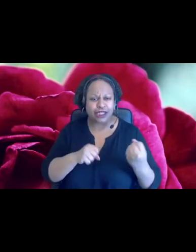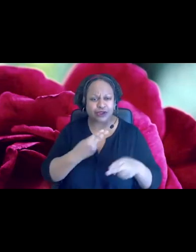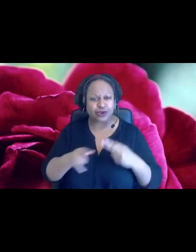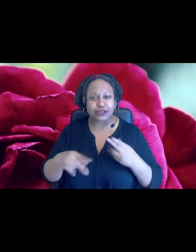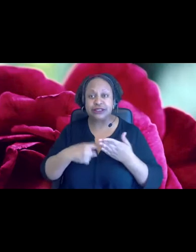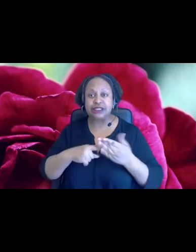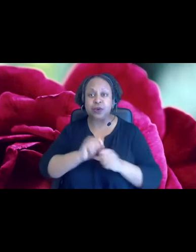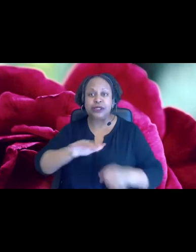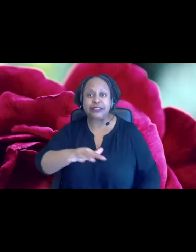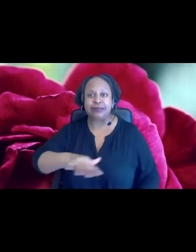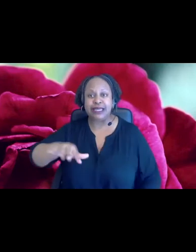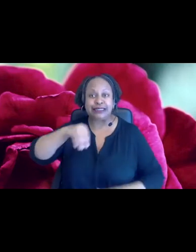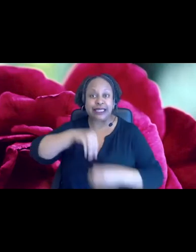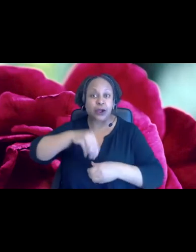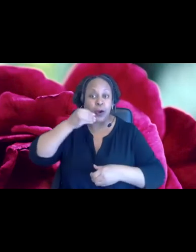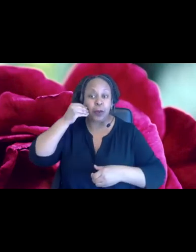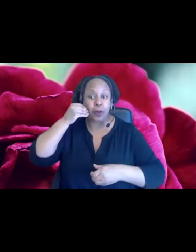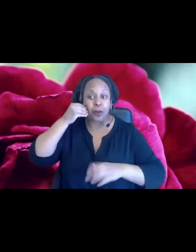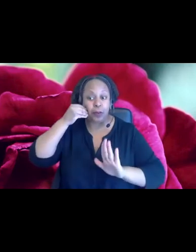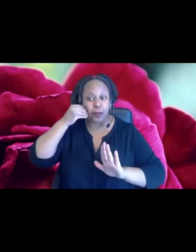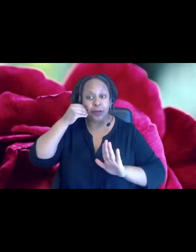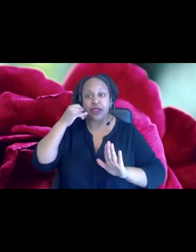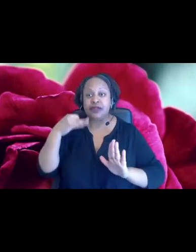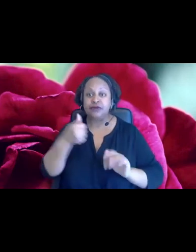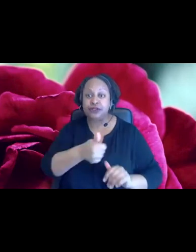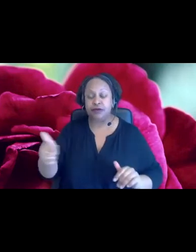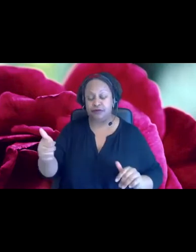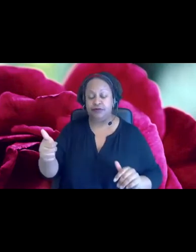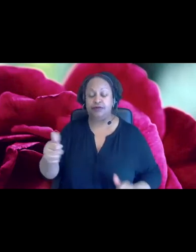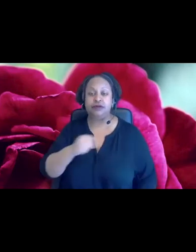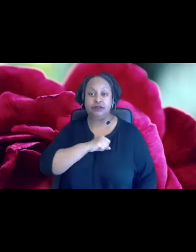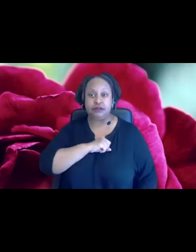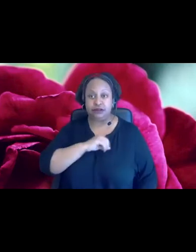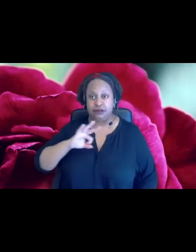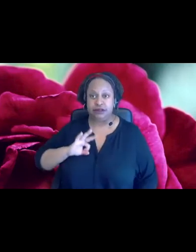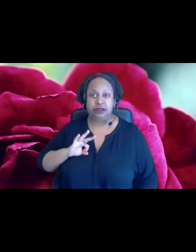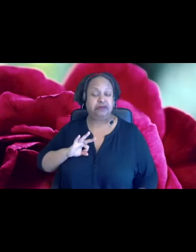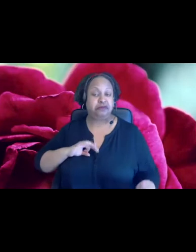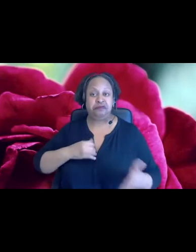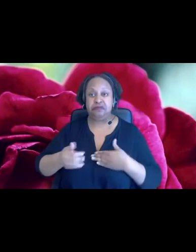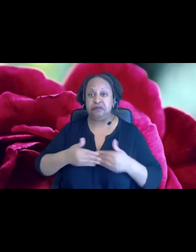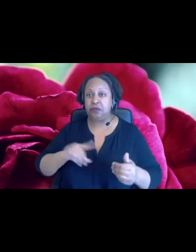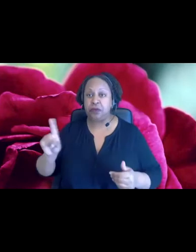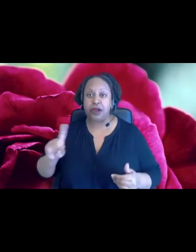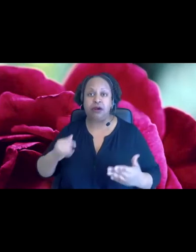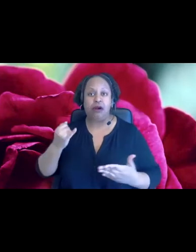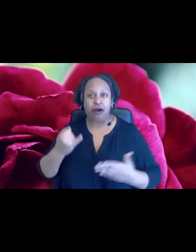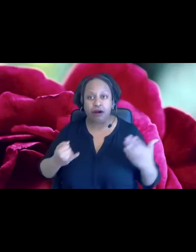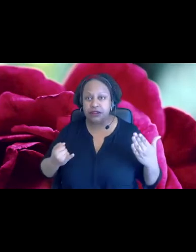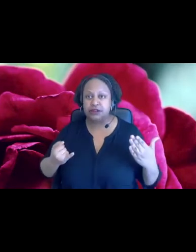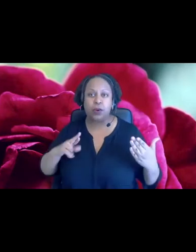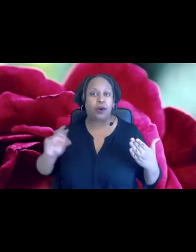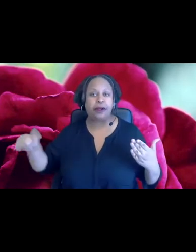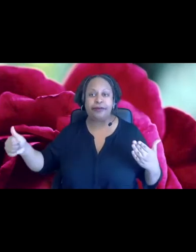workspace in the home. If you are an employee, regardless of it's in artistic or